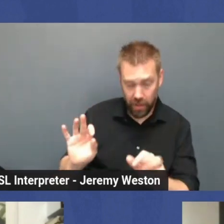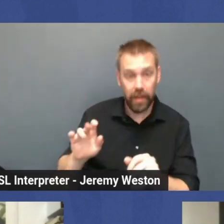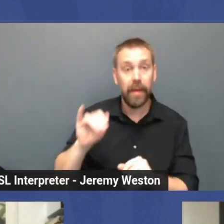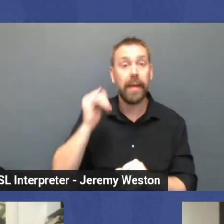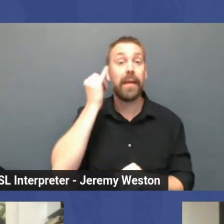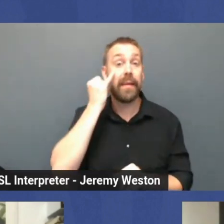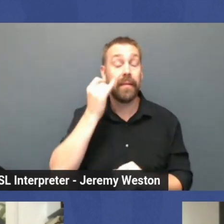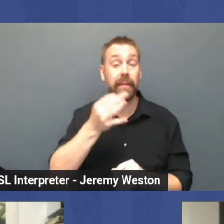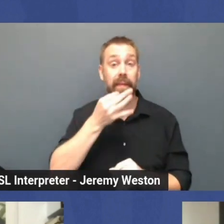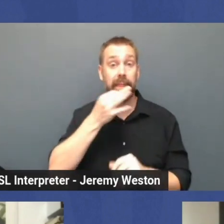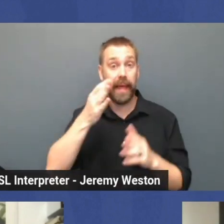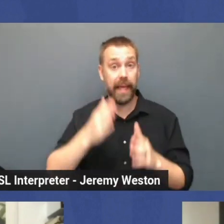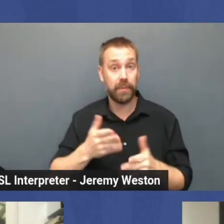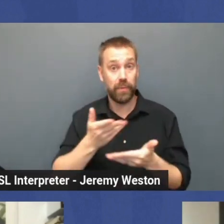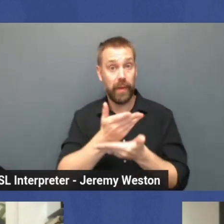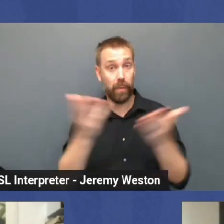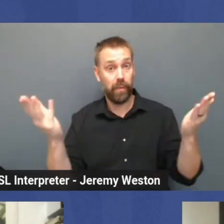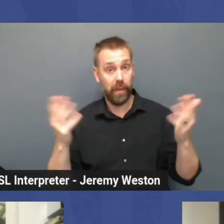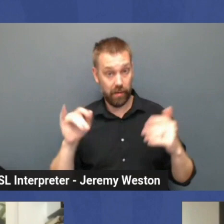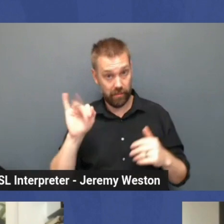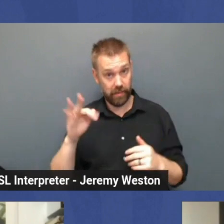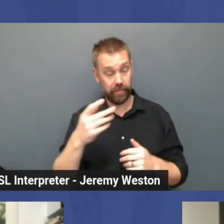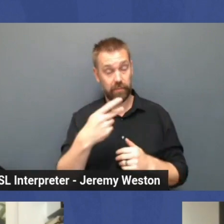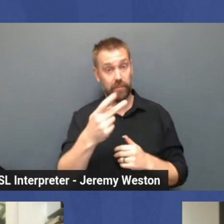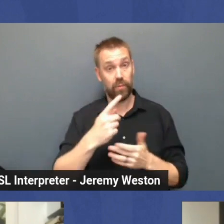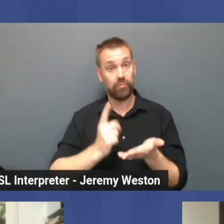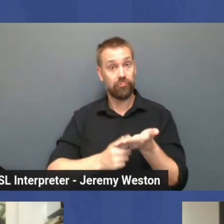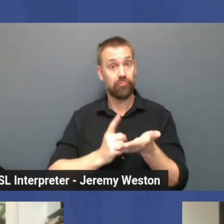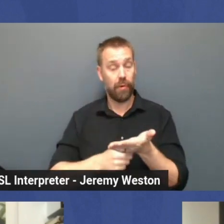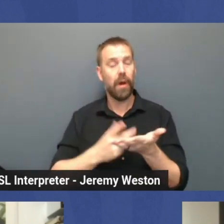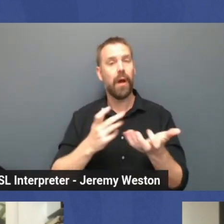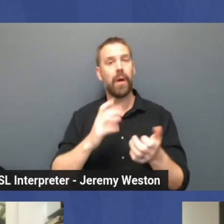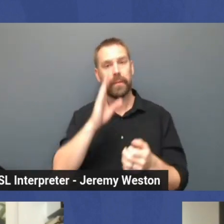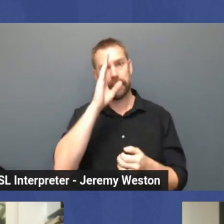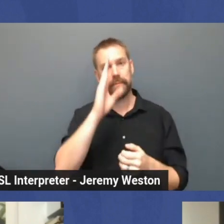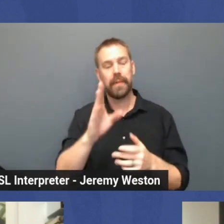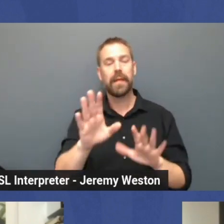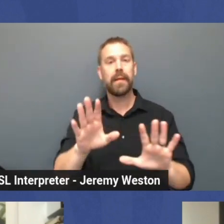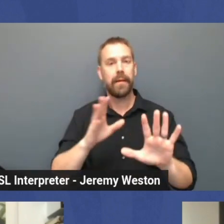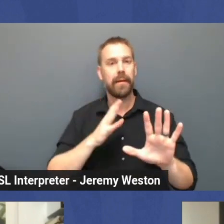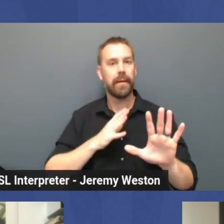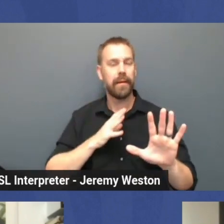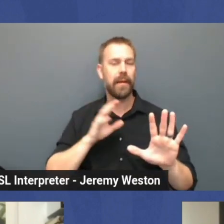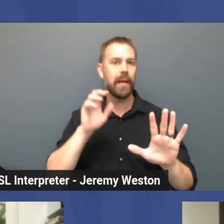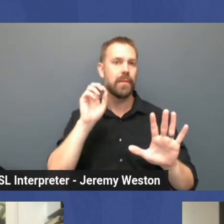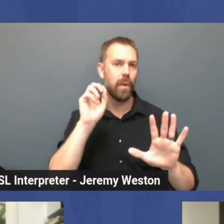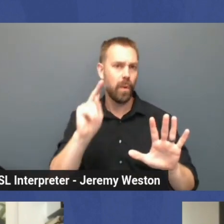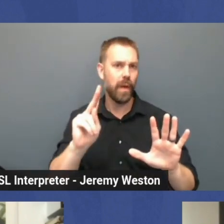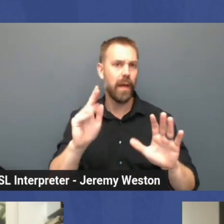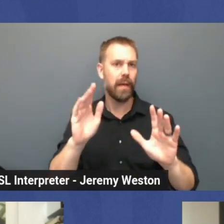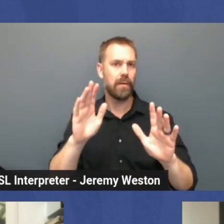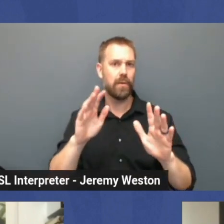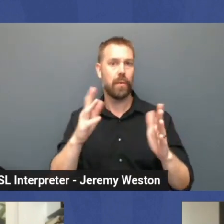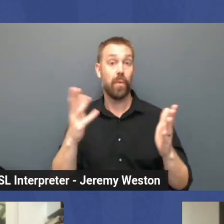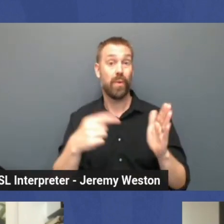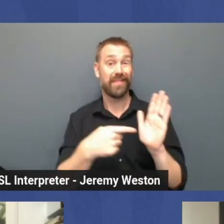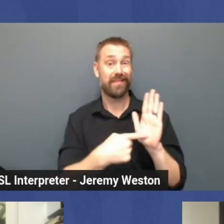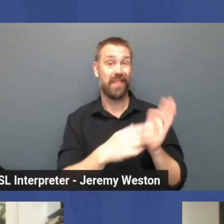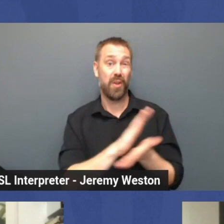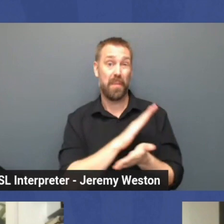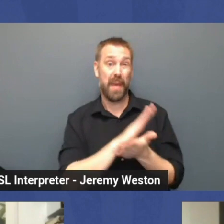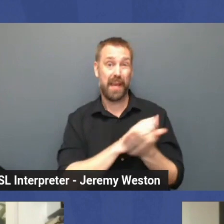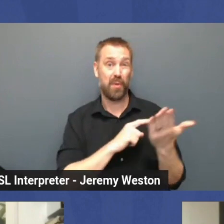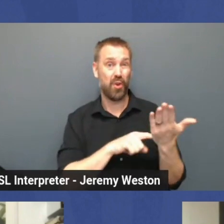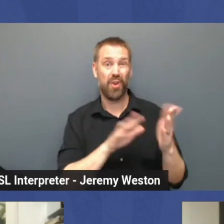to talk to you, what I want to tell you is it's okay to take a step away from what's written in paper to